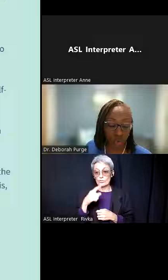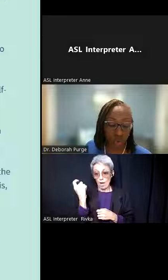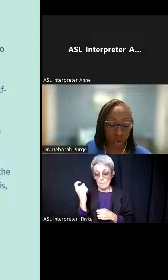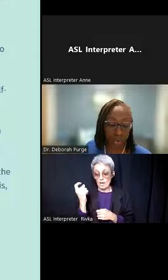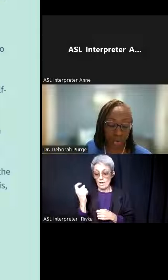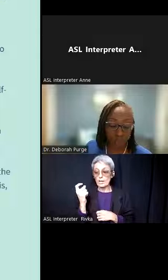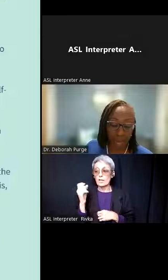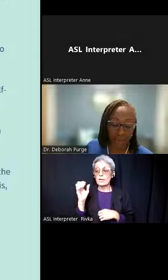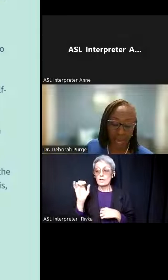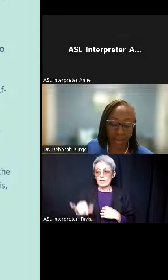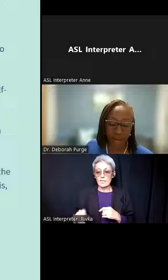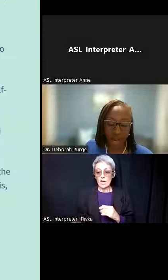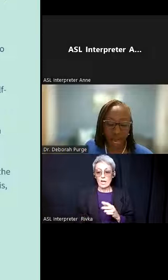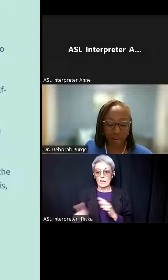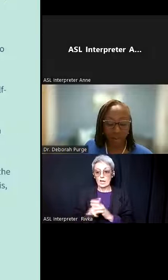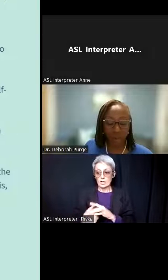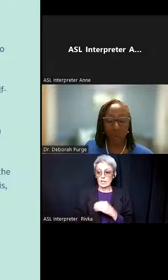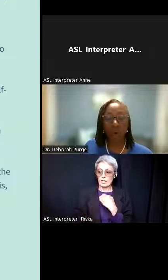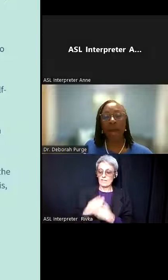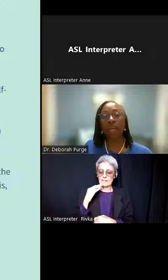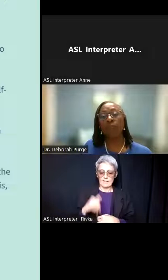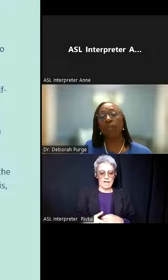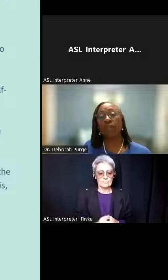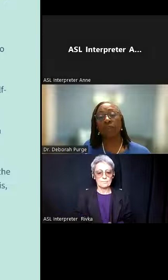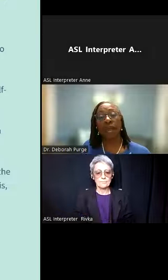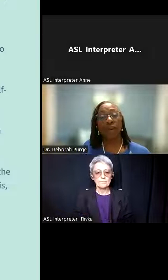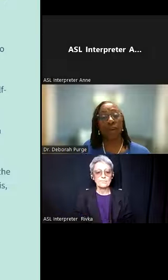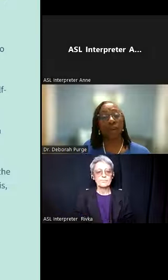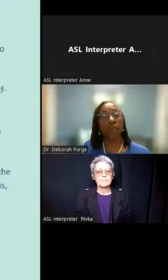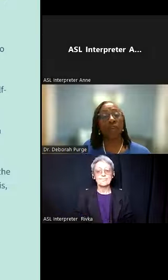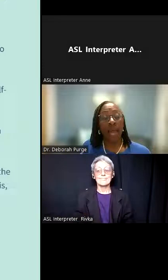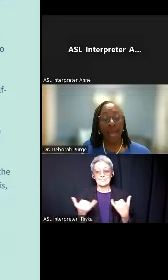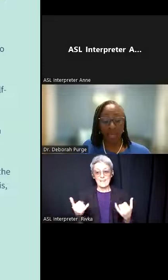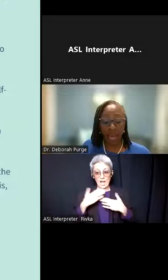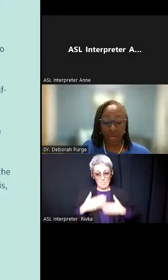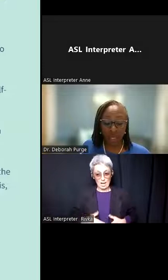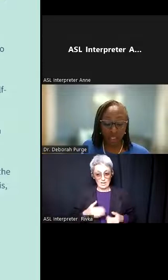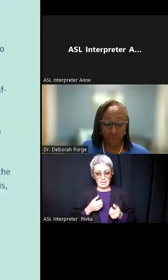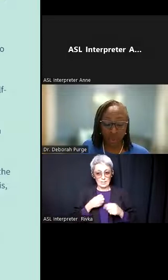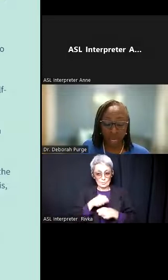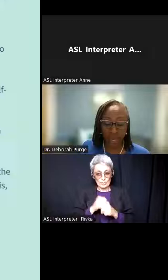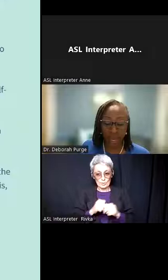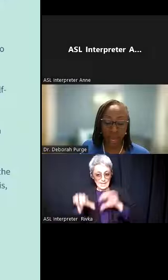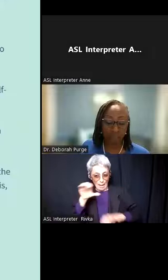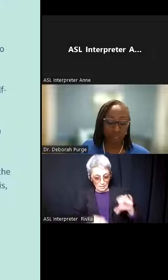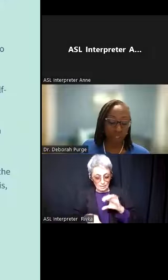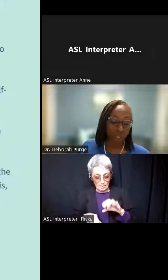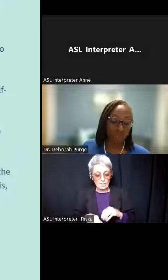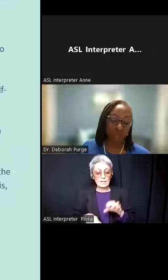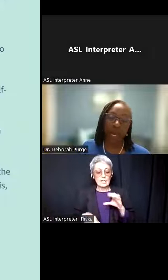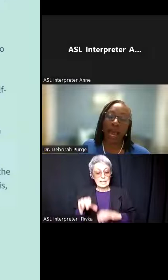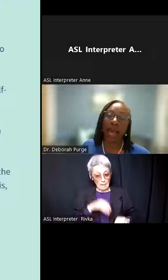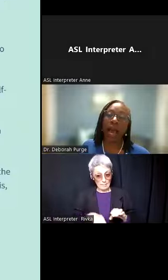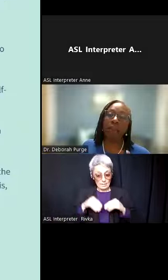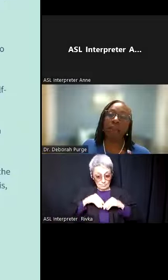relational trauma impacts that. And so your body produces chemical, and the chemical is usually able